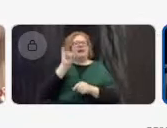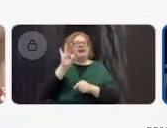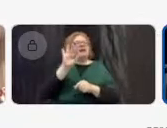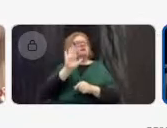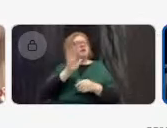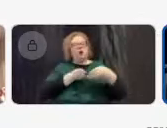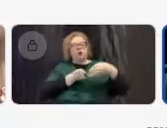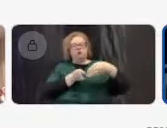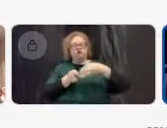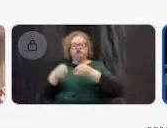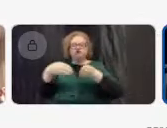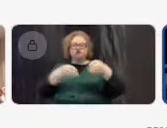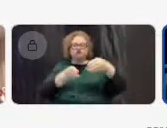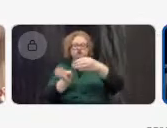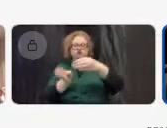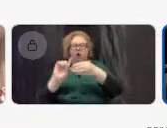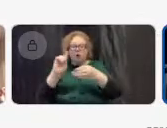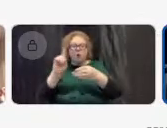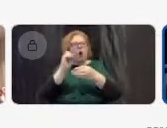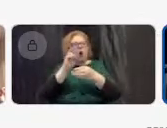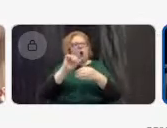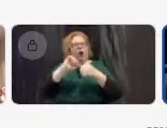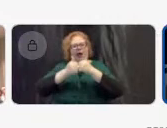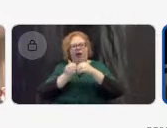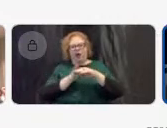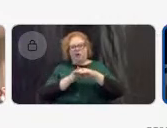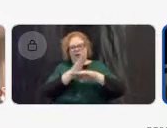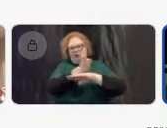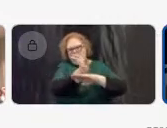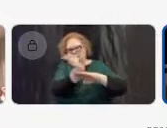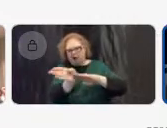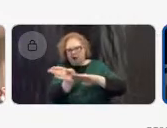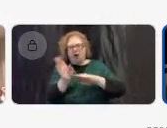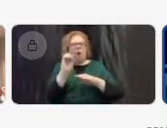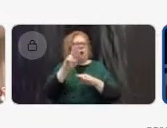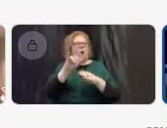alignments or cuts and fills or grades, that is done because plans